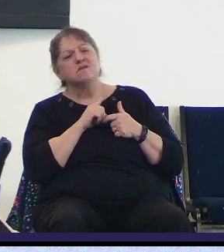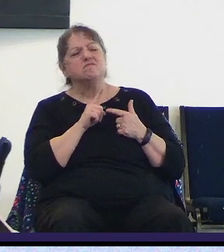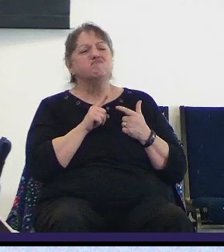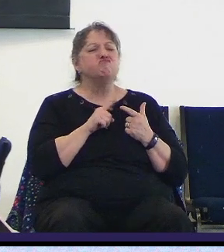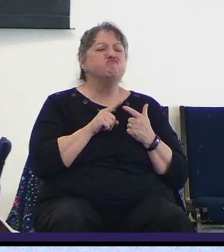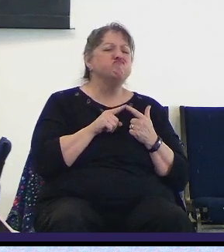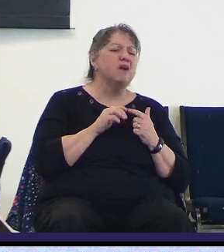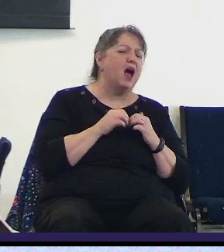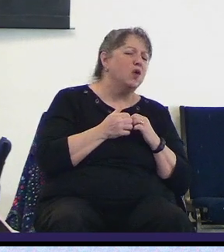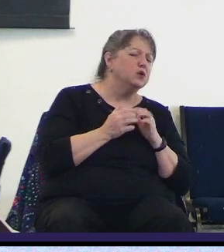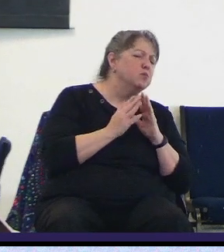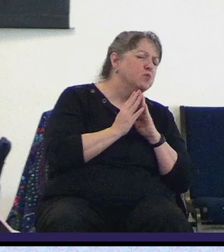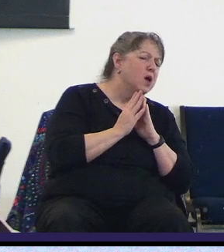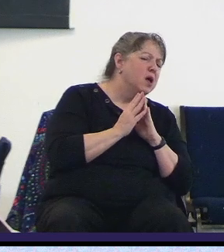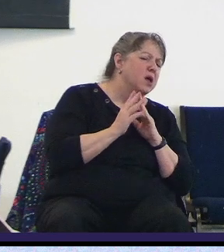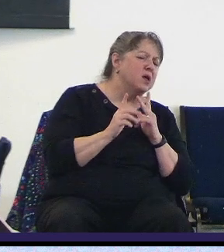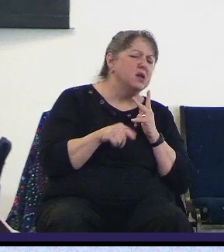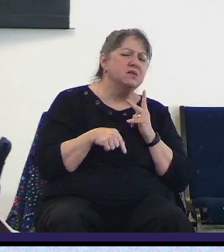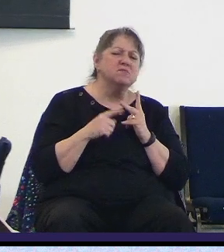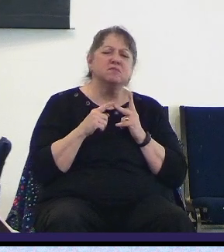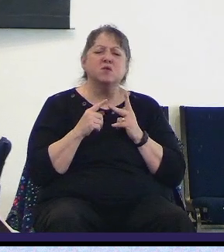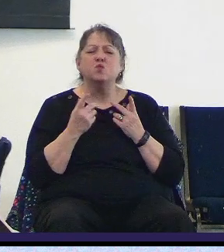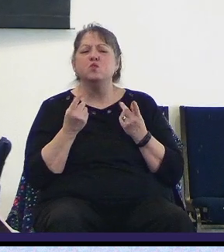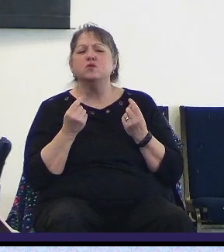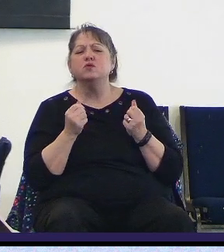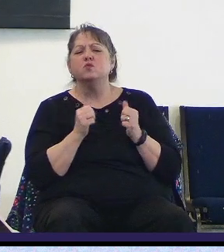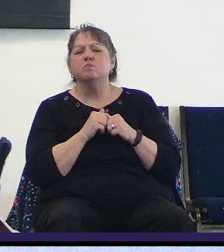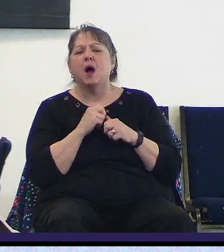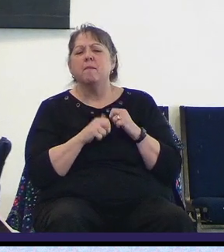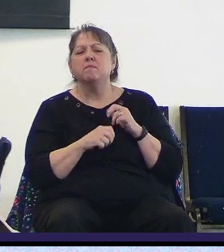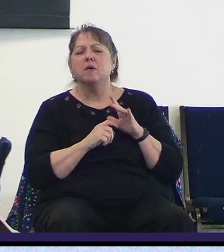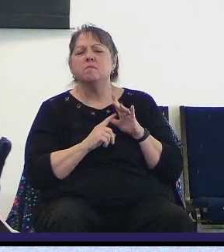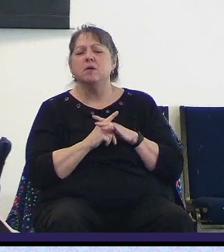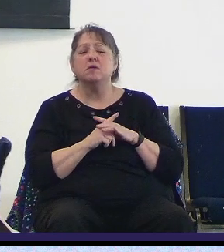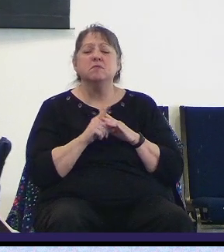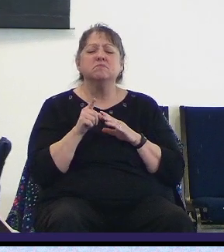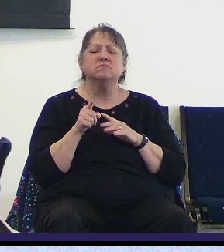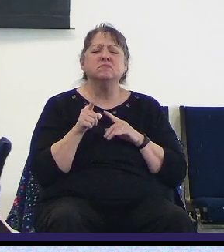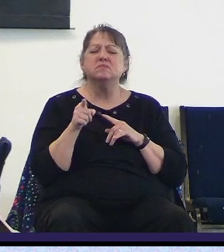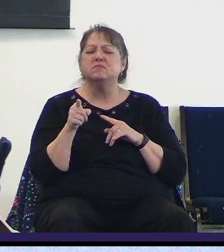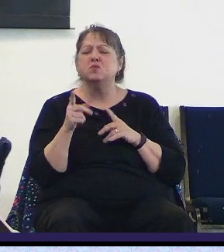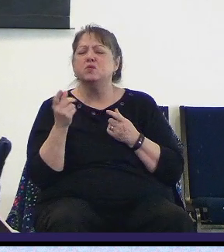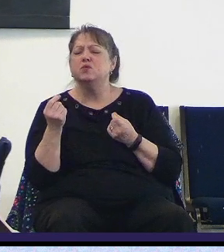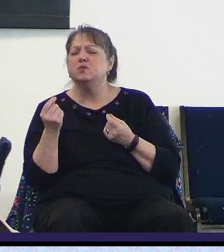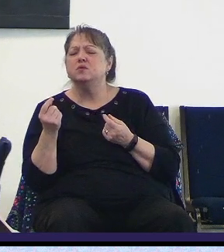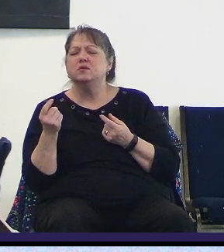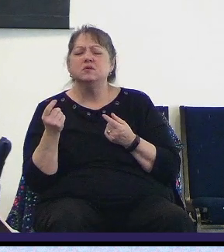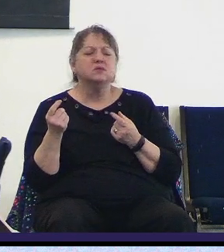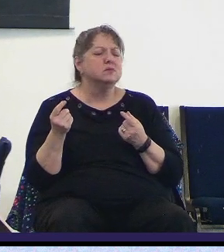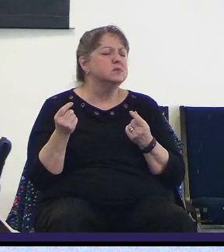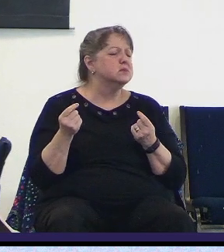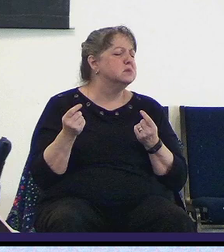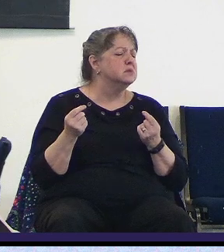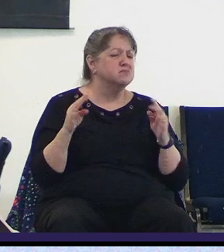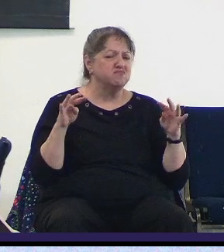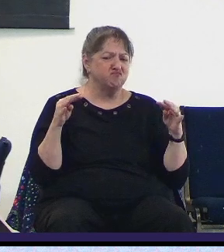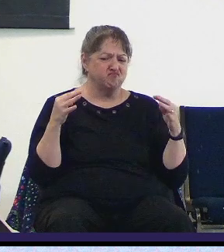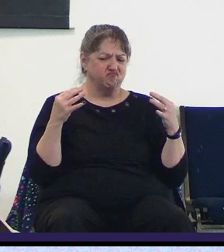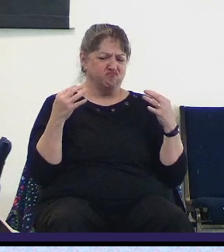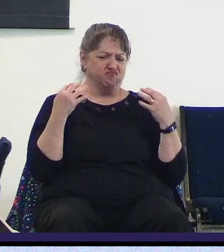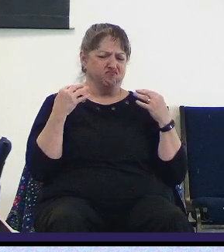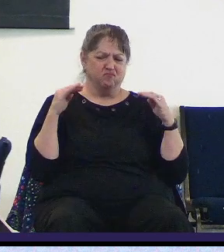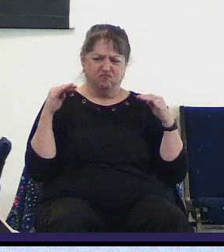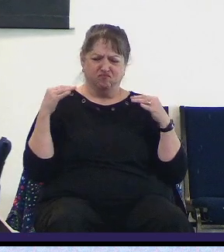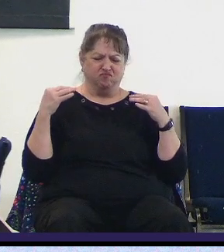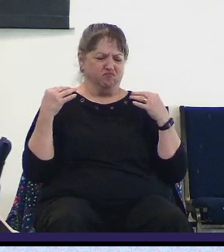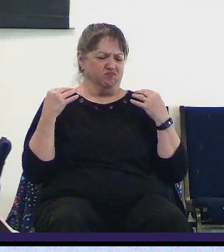They watch how we deal with conflict and how we treat people. They listen to the words we speak. They listen to, or they watch how we react